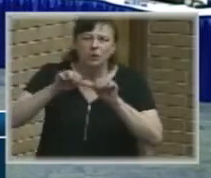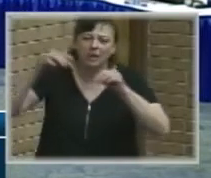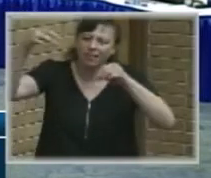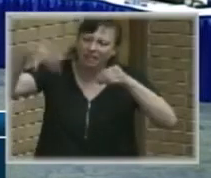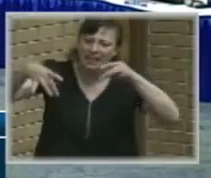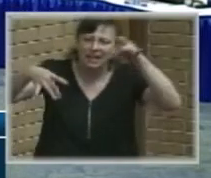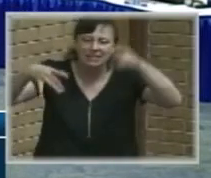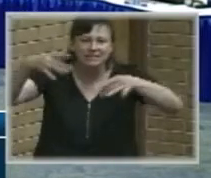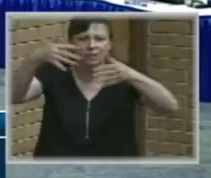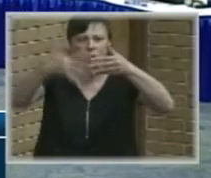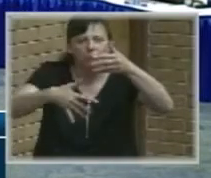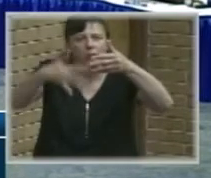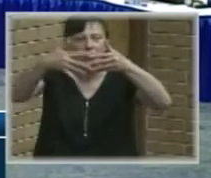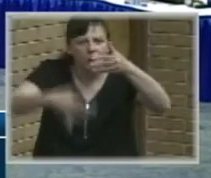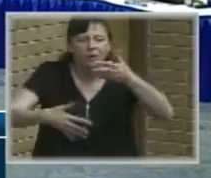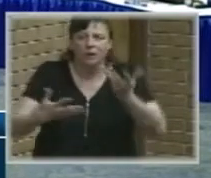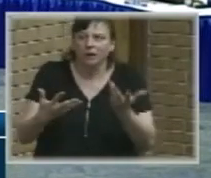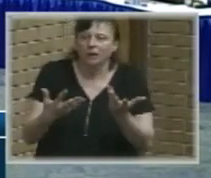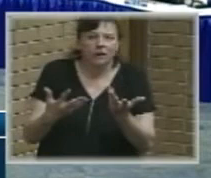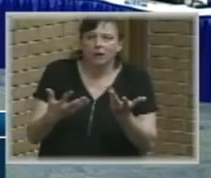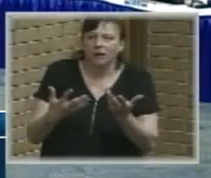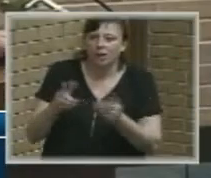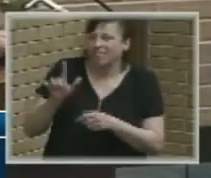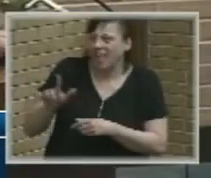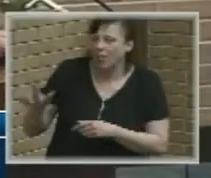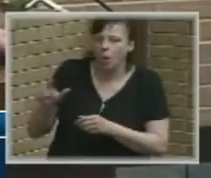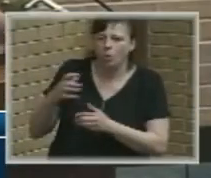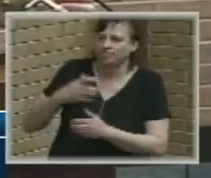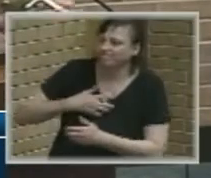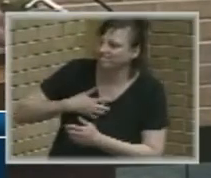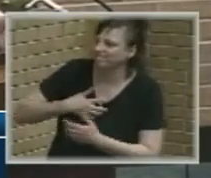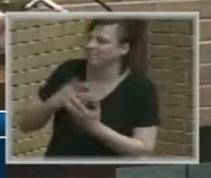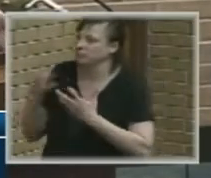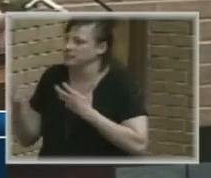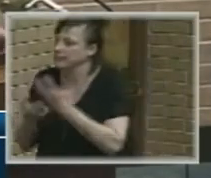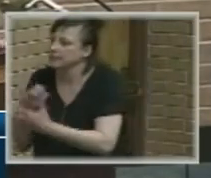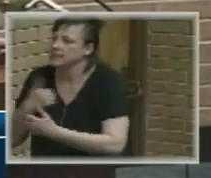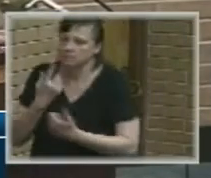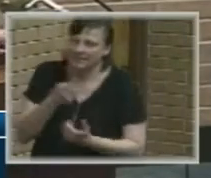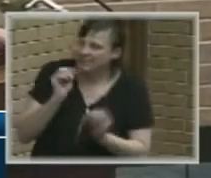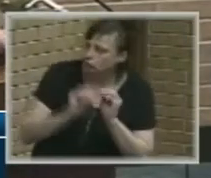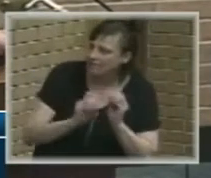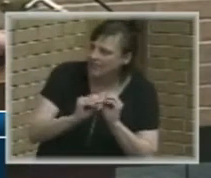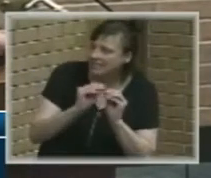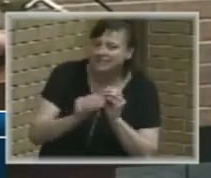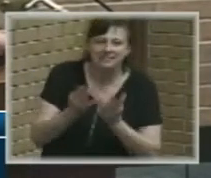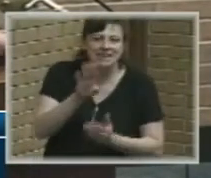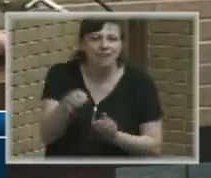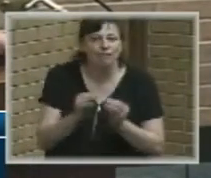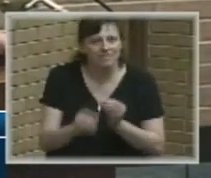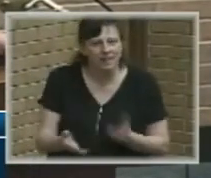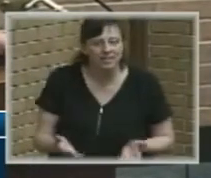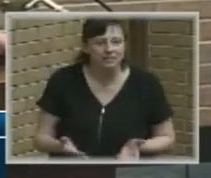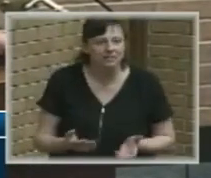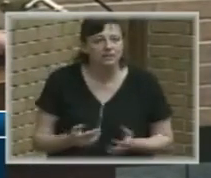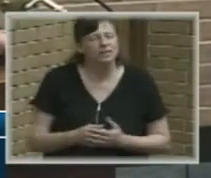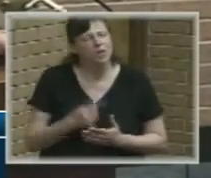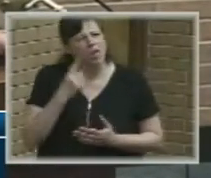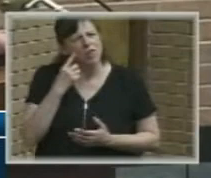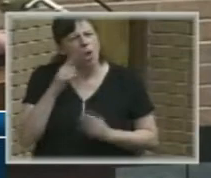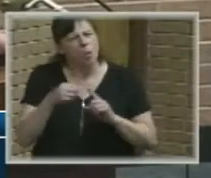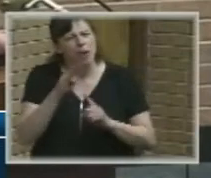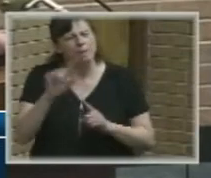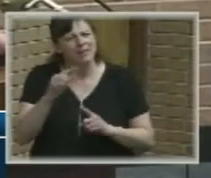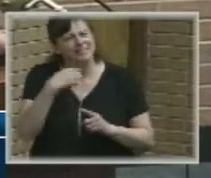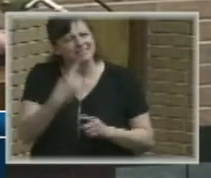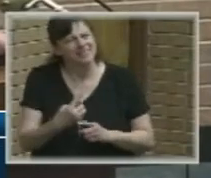landlord numerous times and he won't fix it, so we're moving." They got good parking there, it's a nice location. So I thought when Bill said,